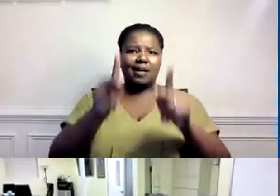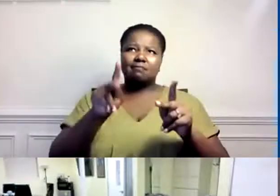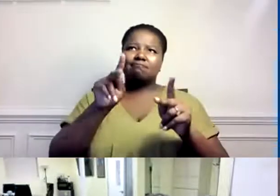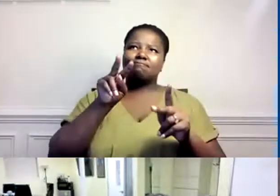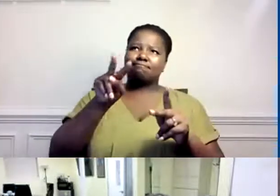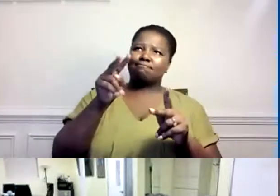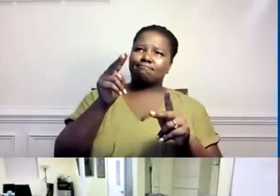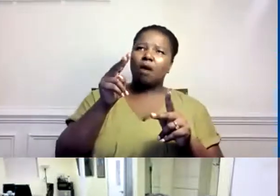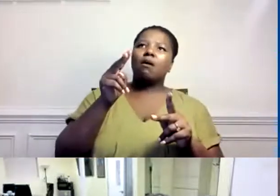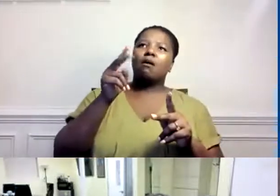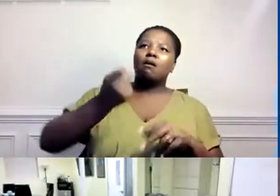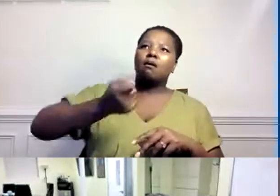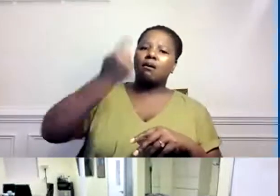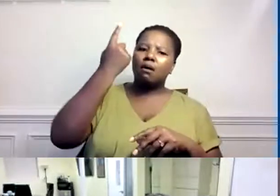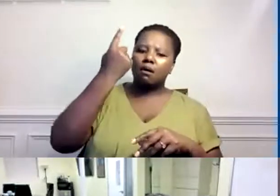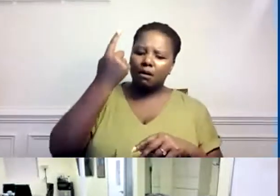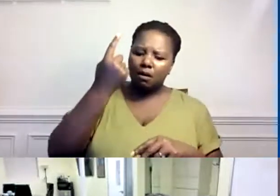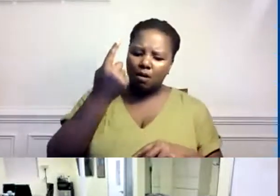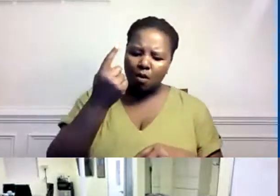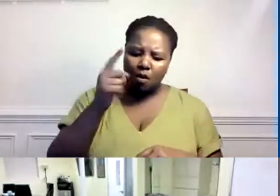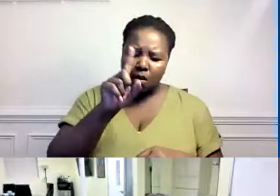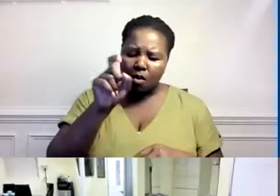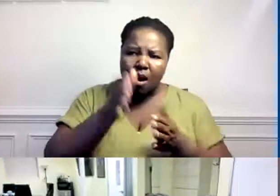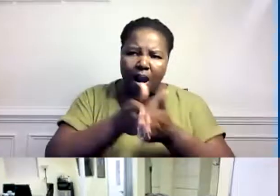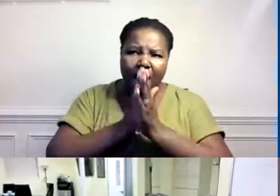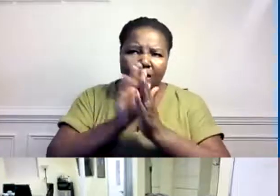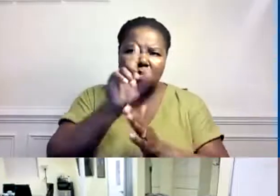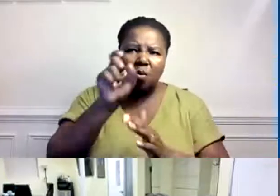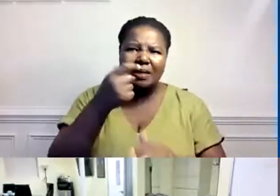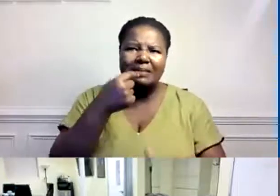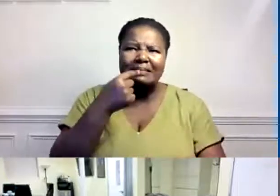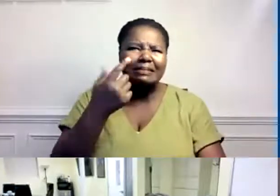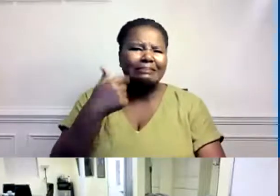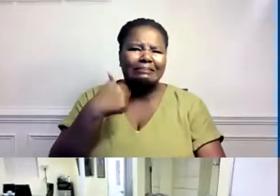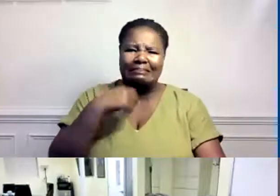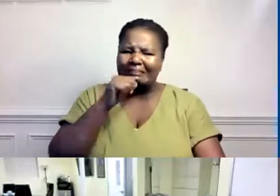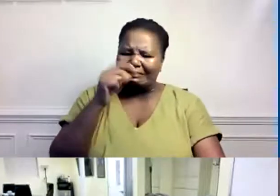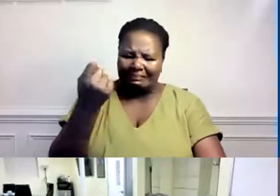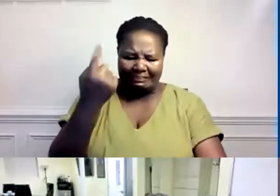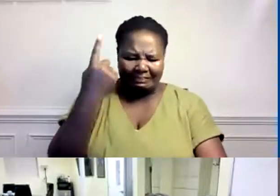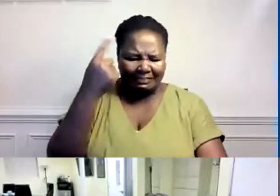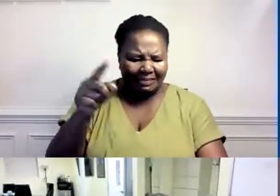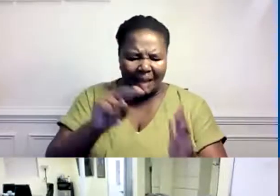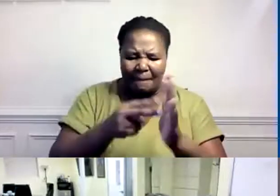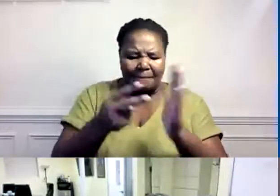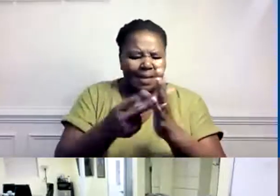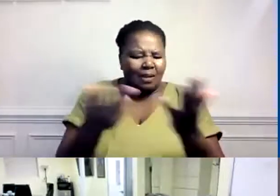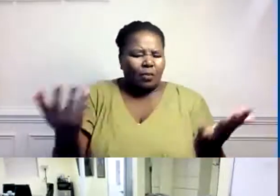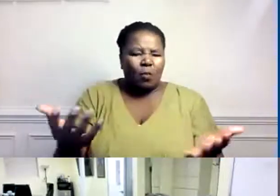I get it, or they can at least ask questions about it versus saying, I have no idea what that meant.